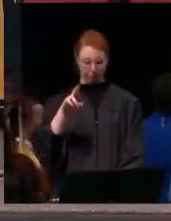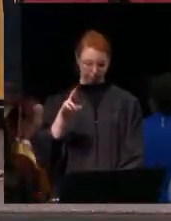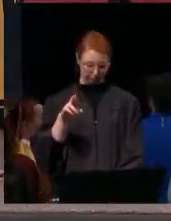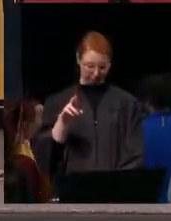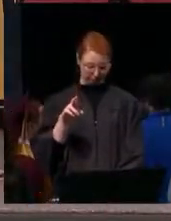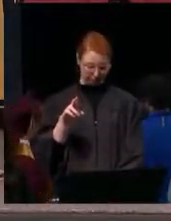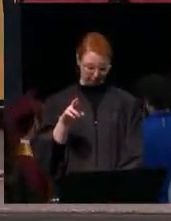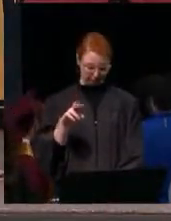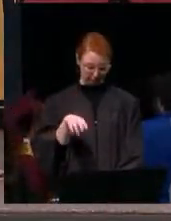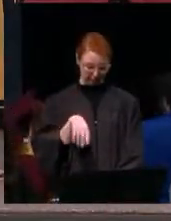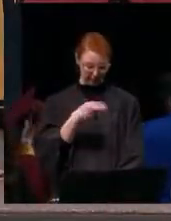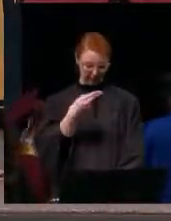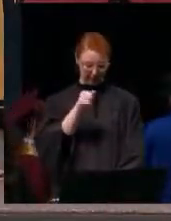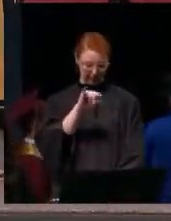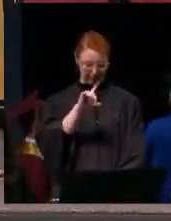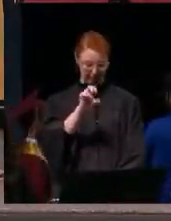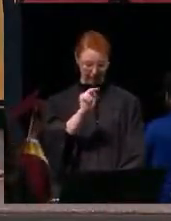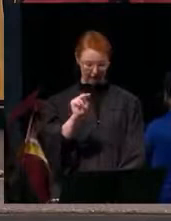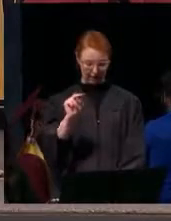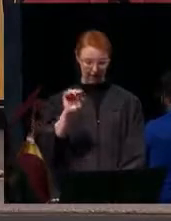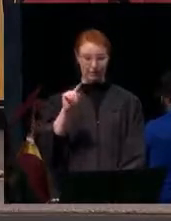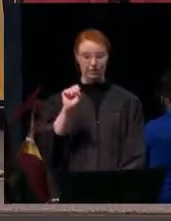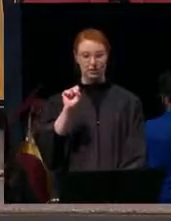Hayden Stahl.